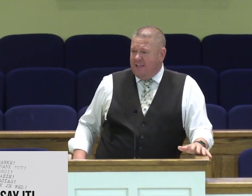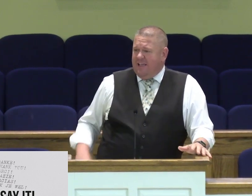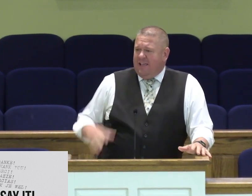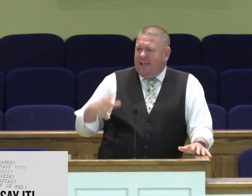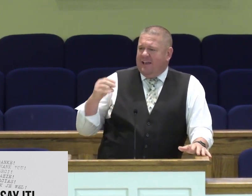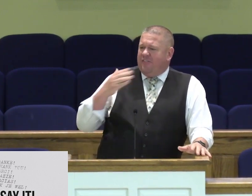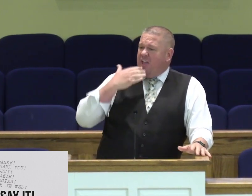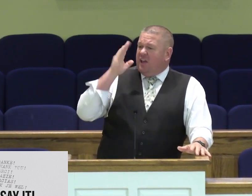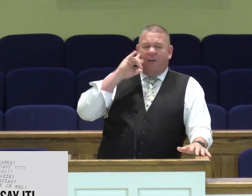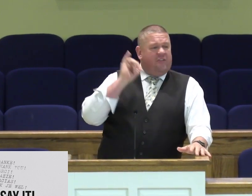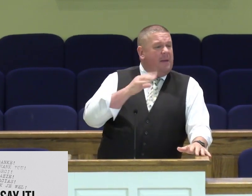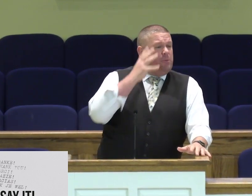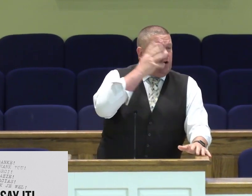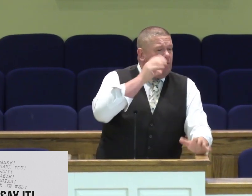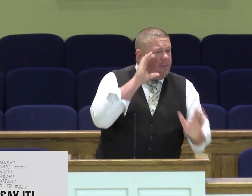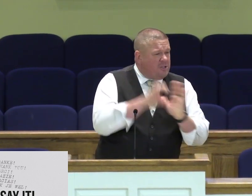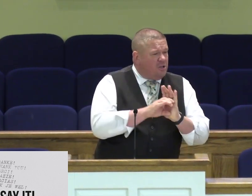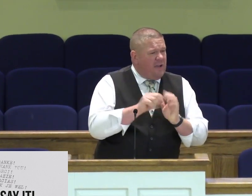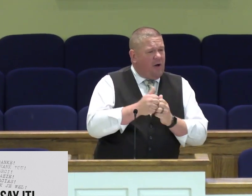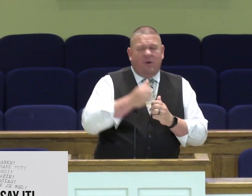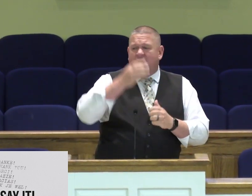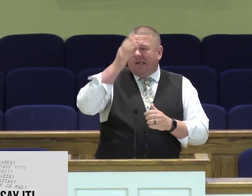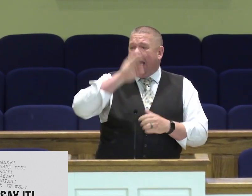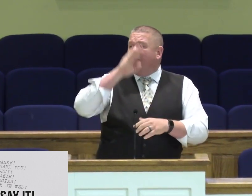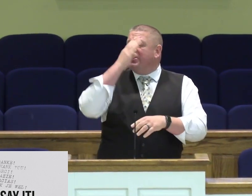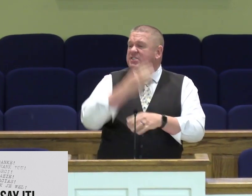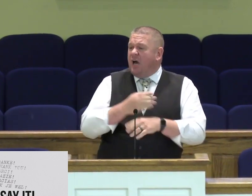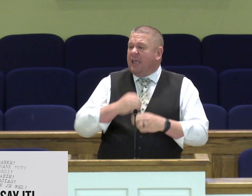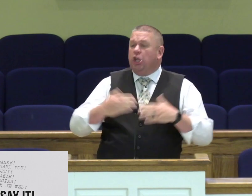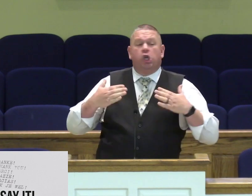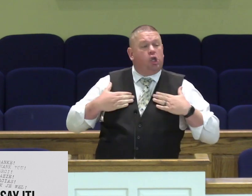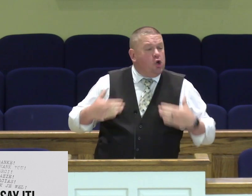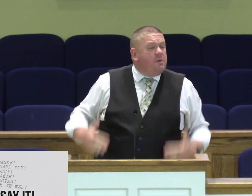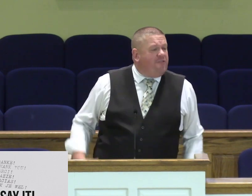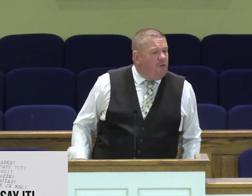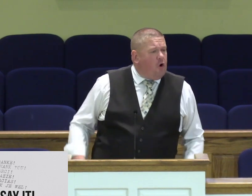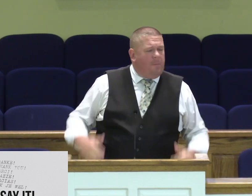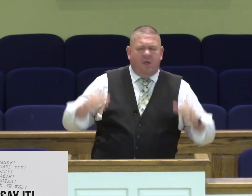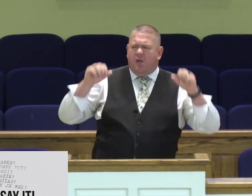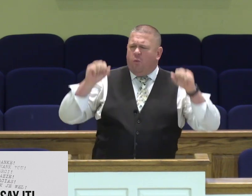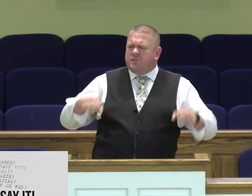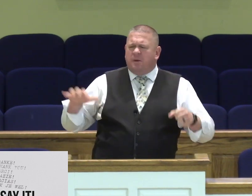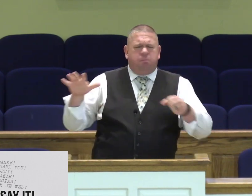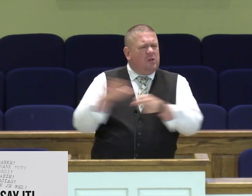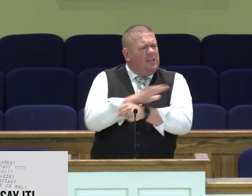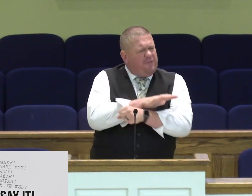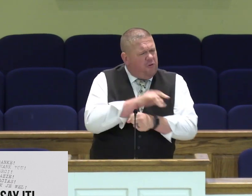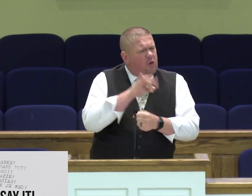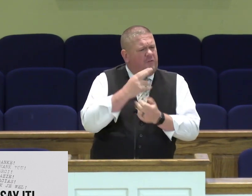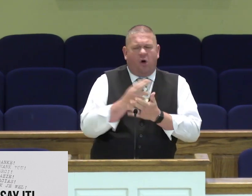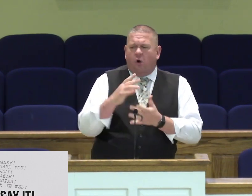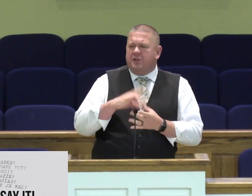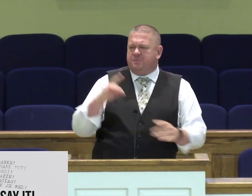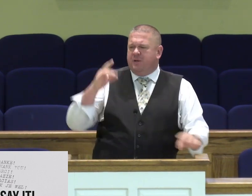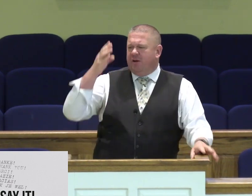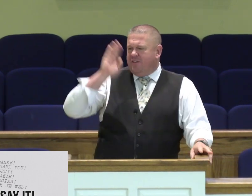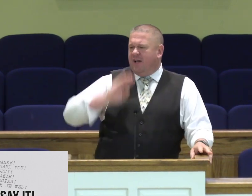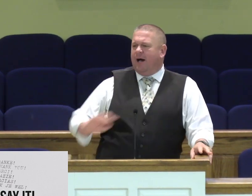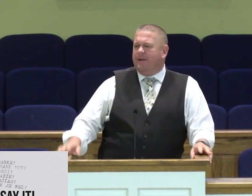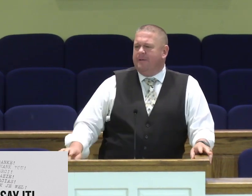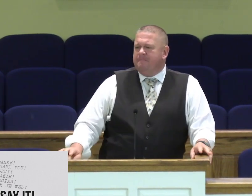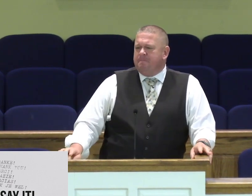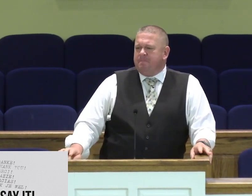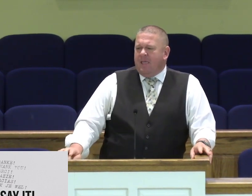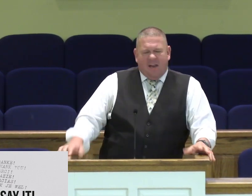Christ. And I thank God for that beautiful picture of how God the Son, in human form, was completely full of the Holy Spirit of